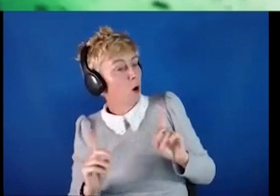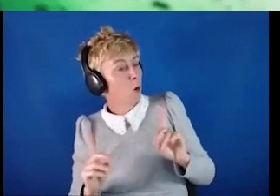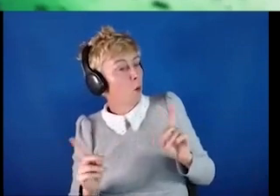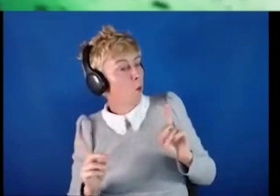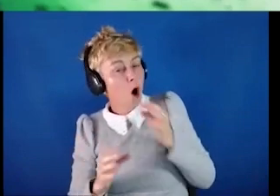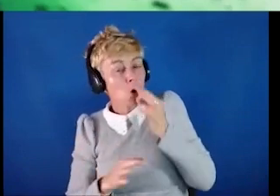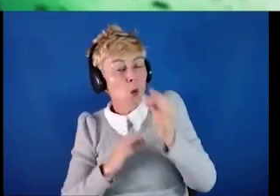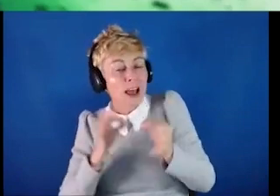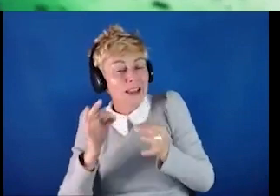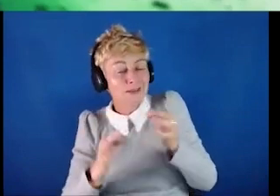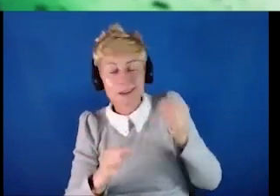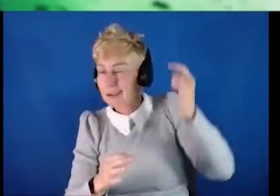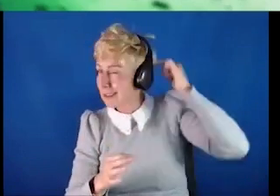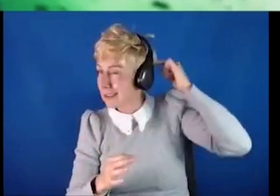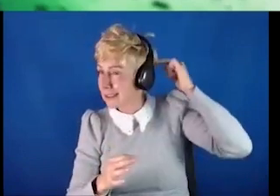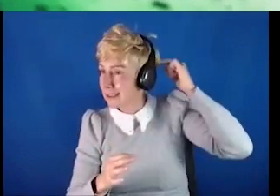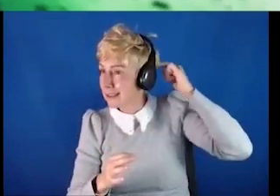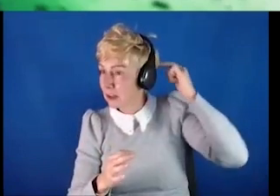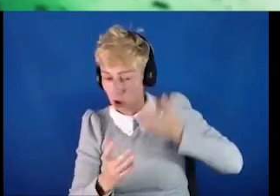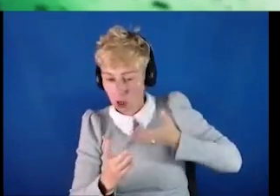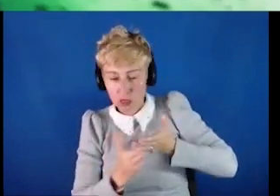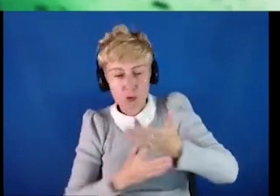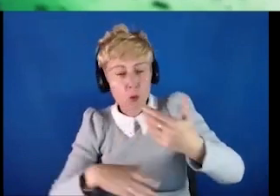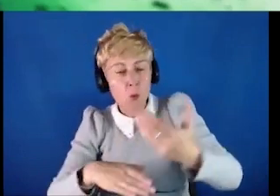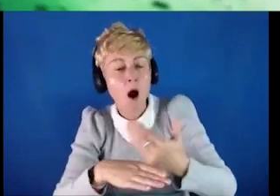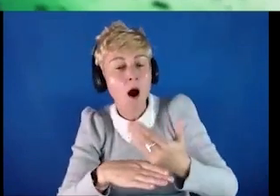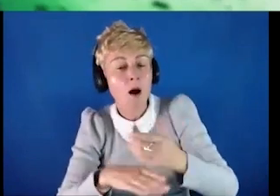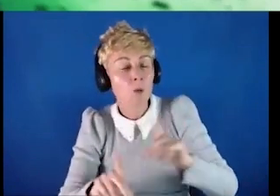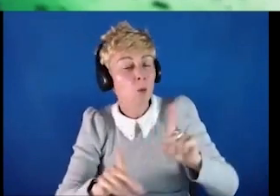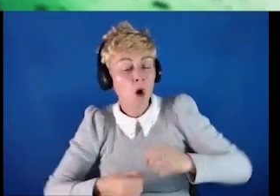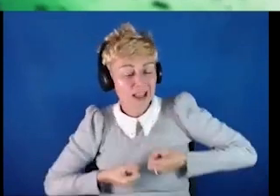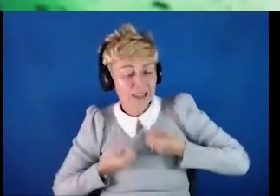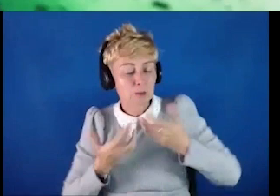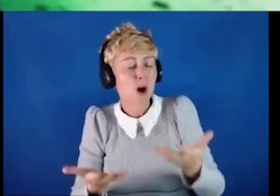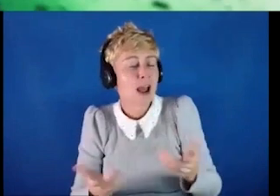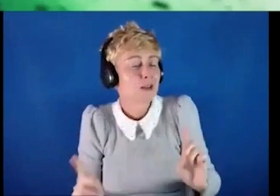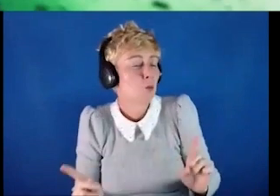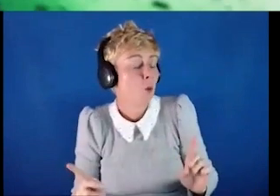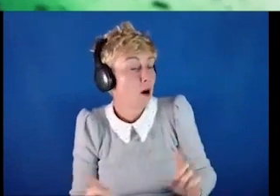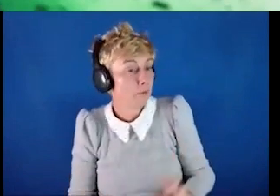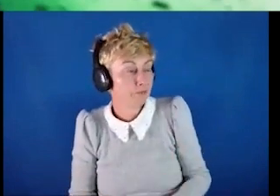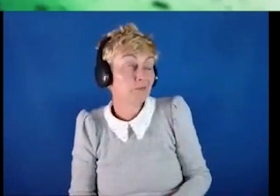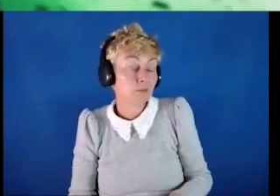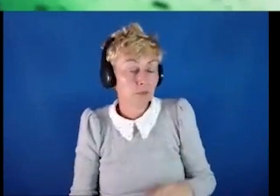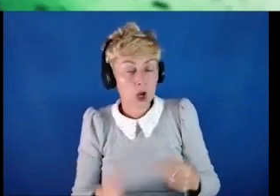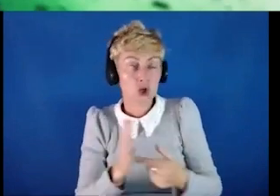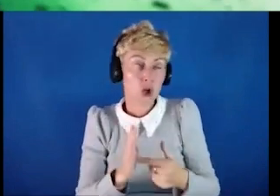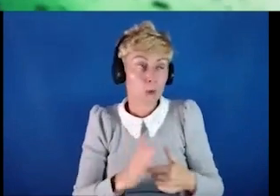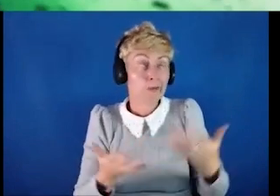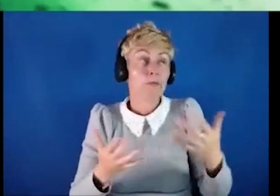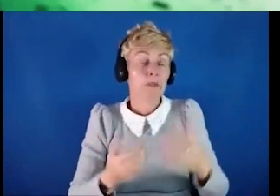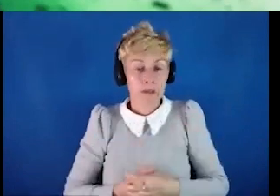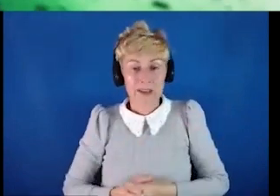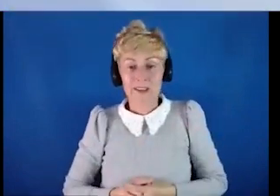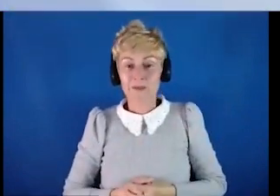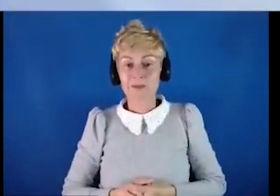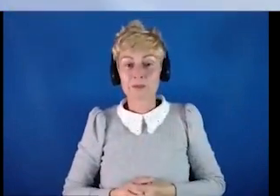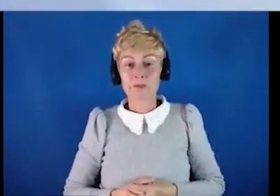questions he was asking through his work. Maybe I could have the next slide, please.